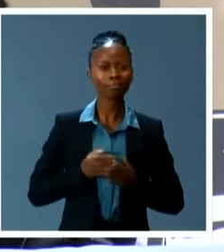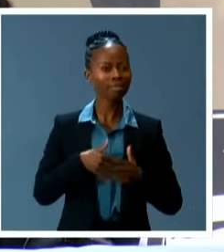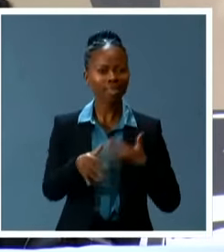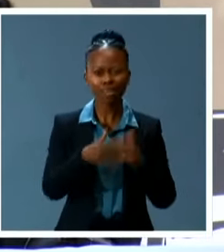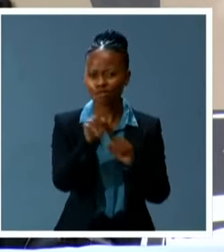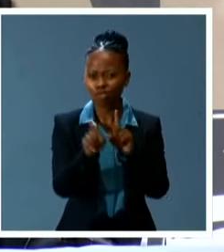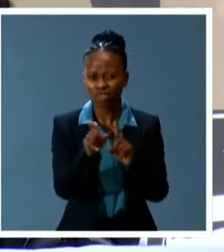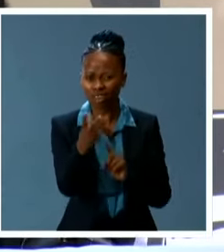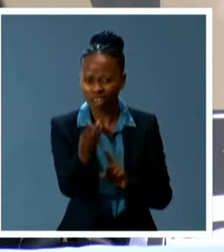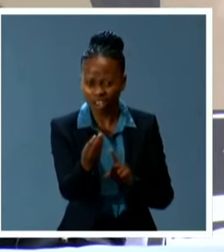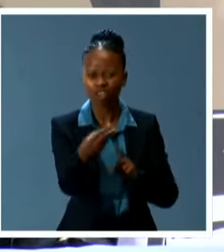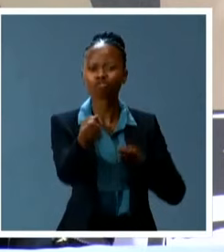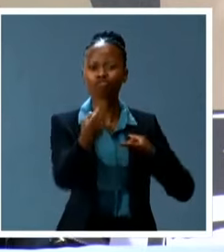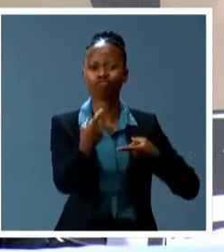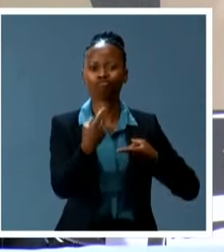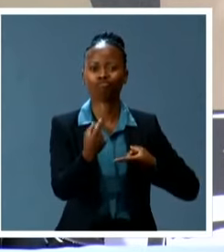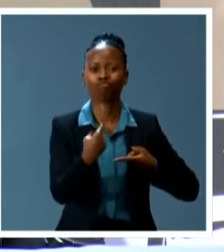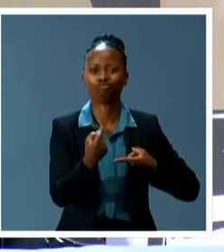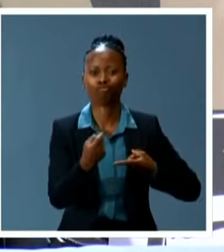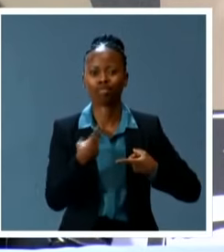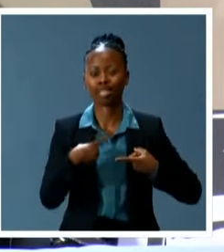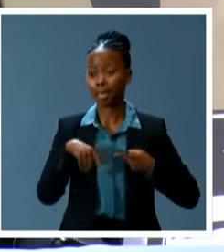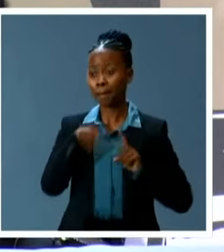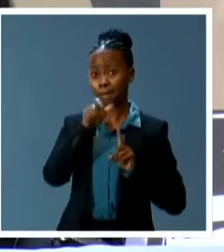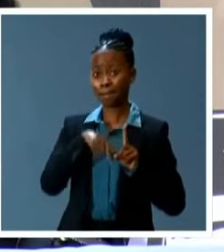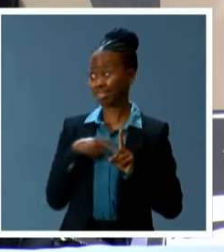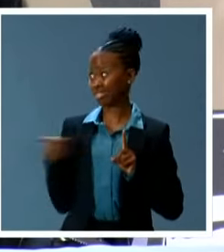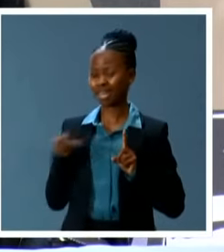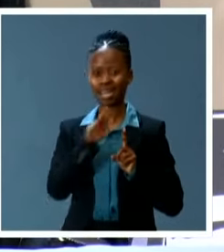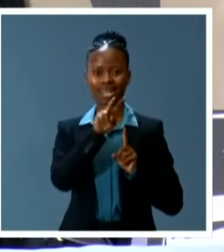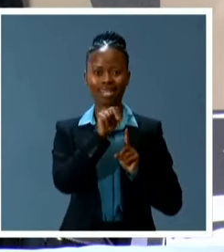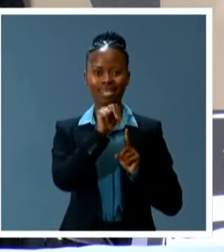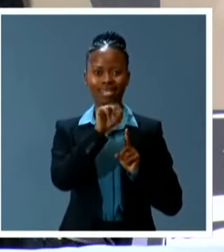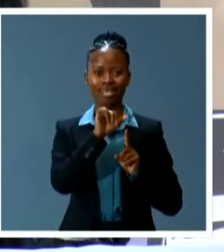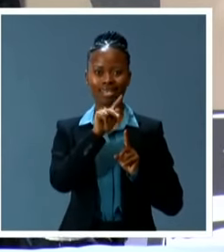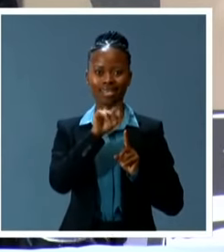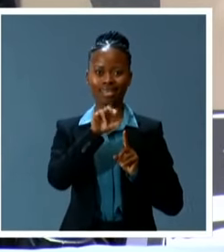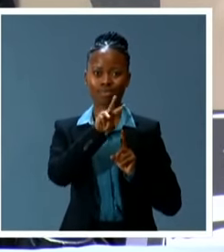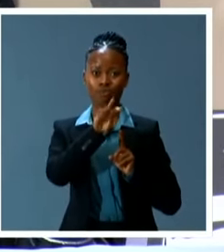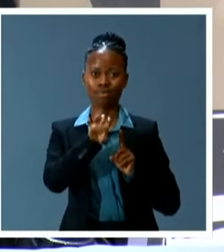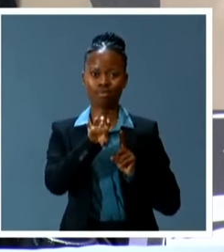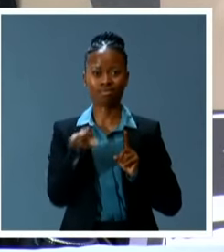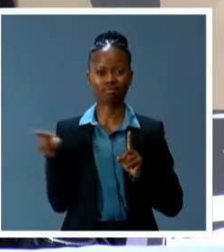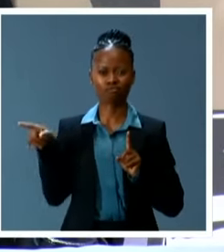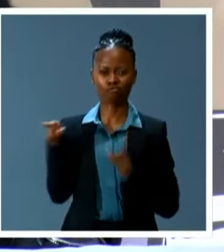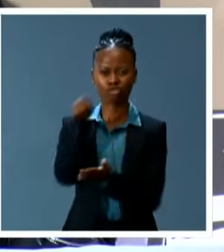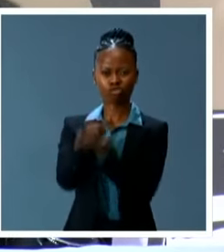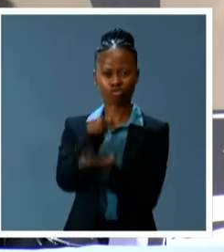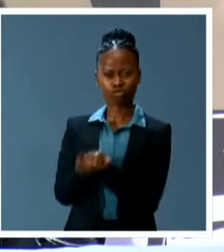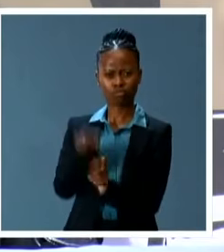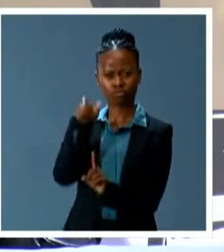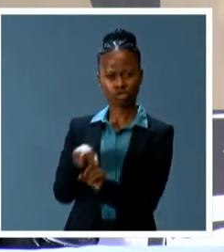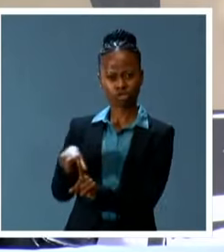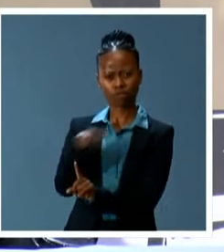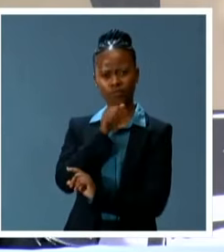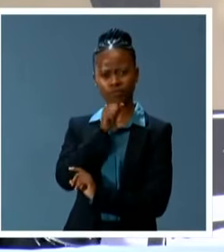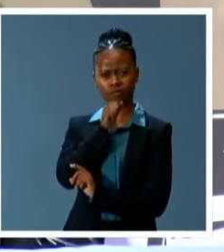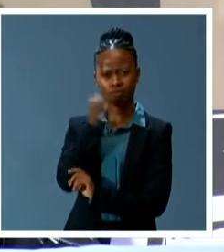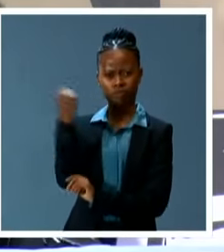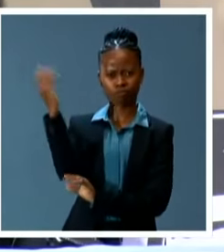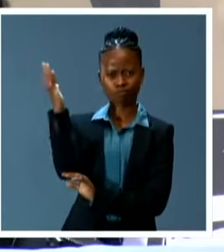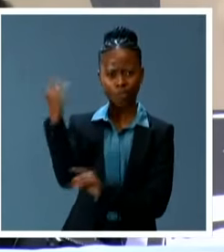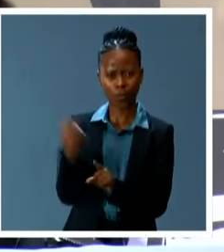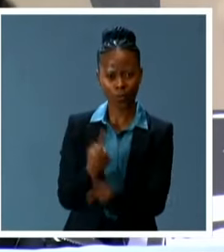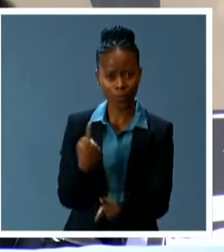Bikicha, who most of us know as one of our foremost journalists, and who also is a trustee of